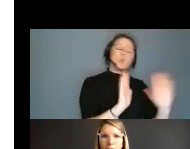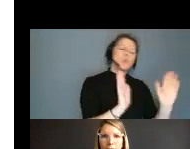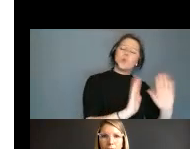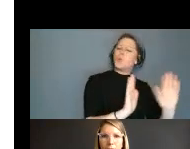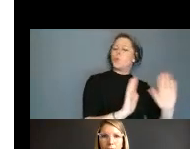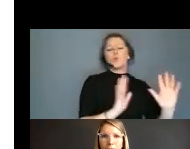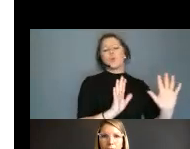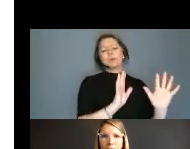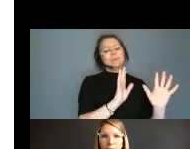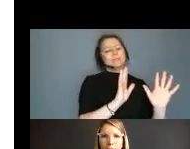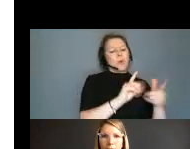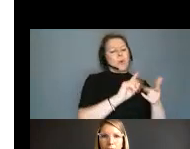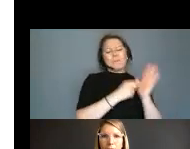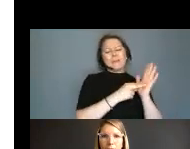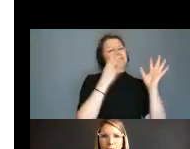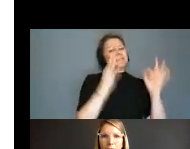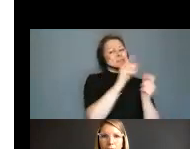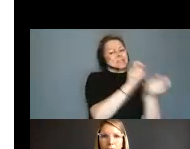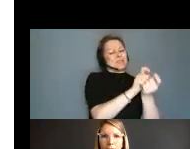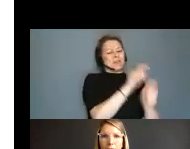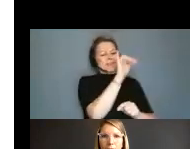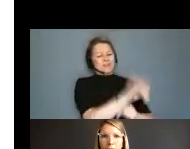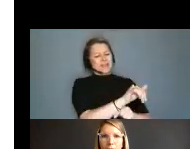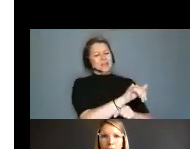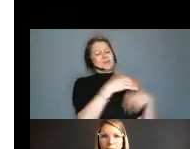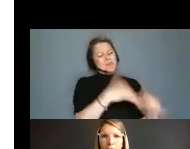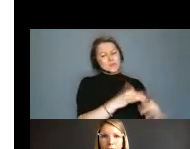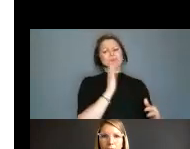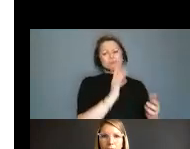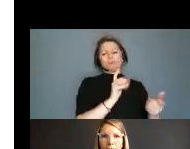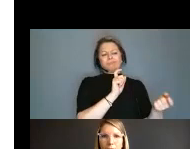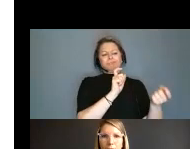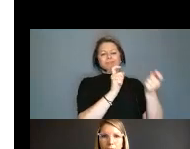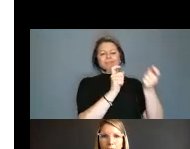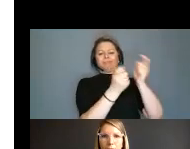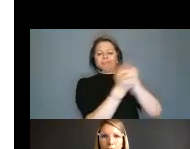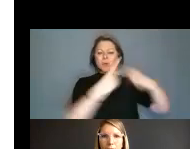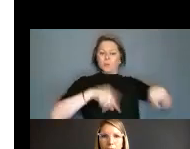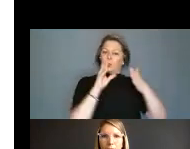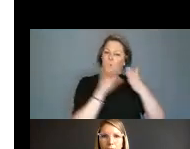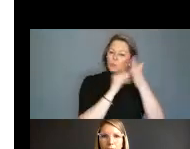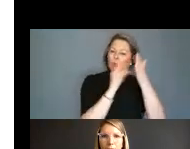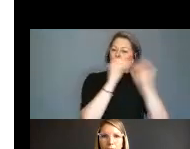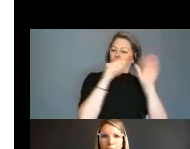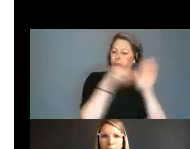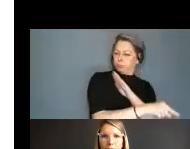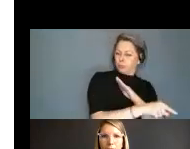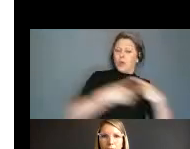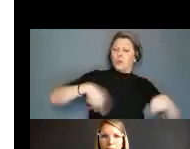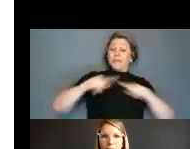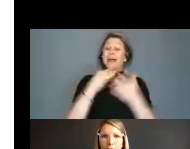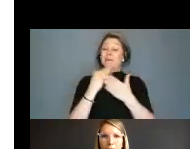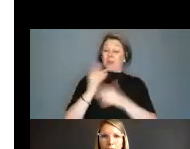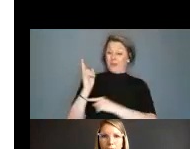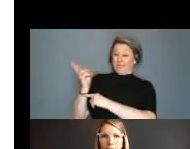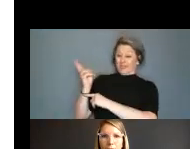I think, that is also an evolving area. We touched on this in kind of when we chatted about some of the history stuff earlier. I